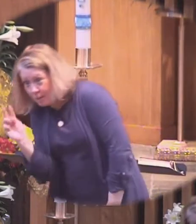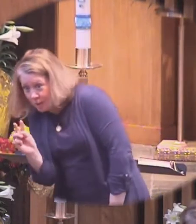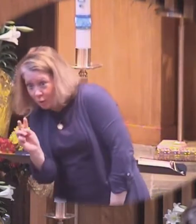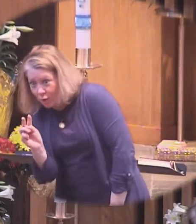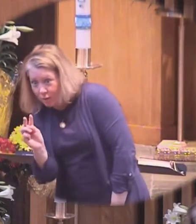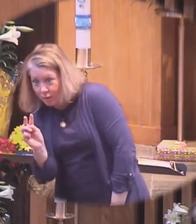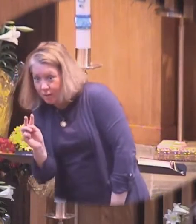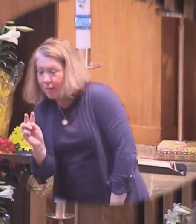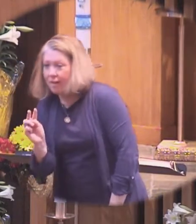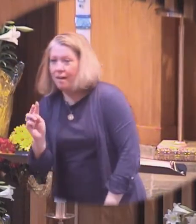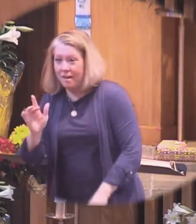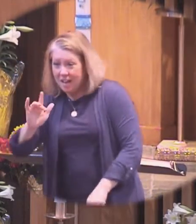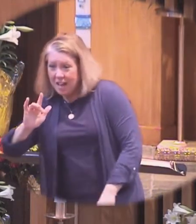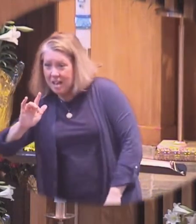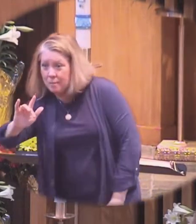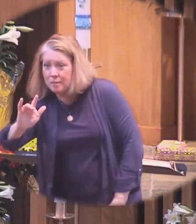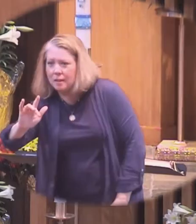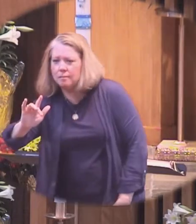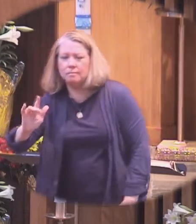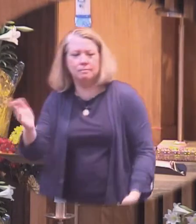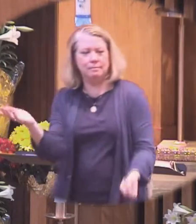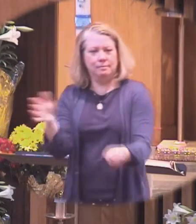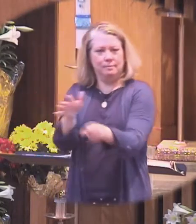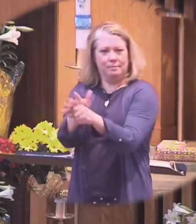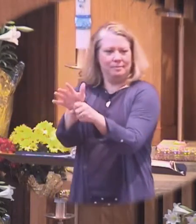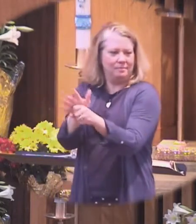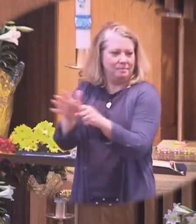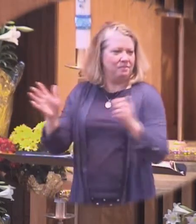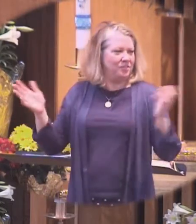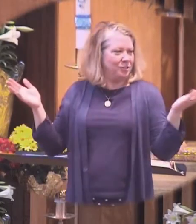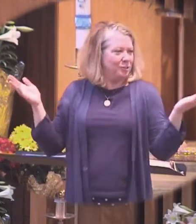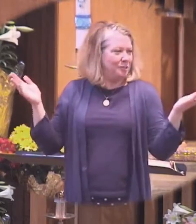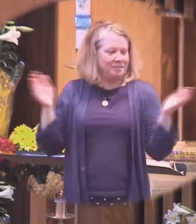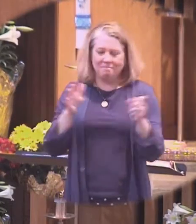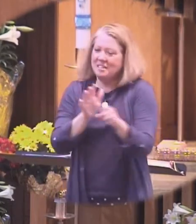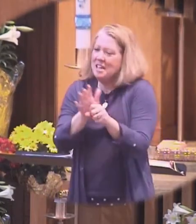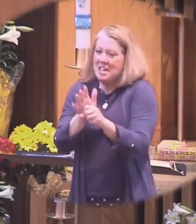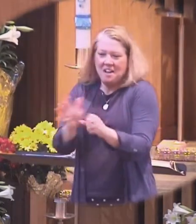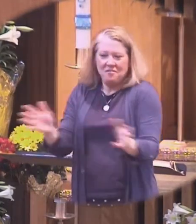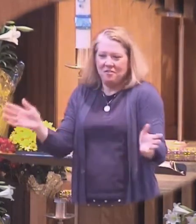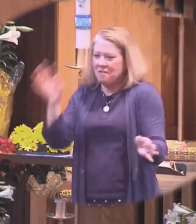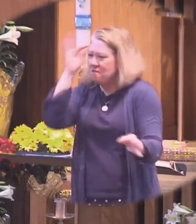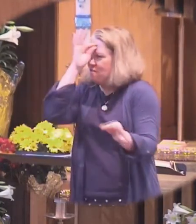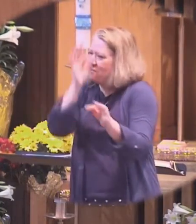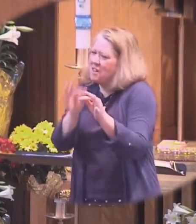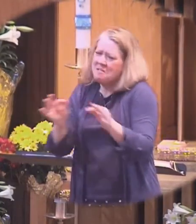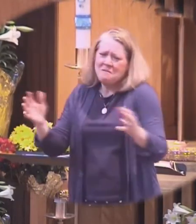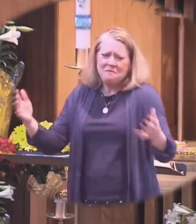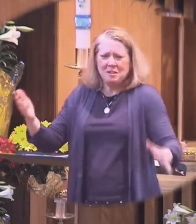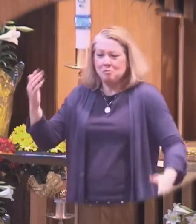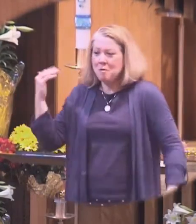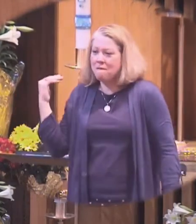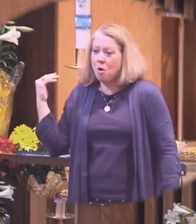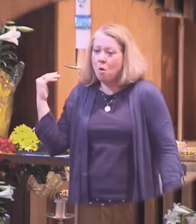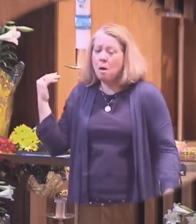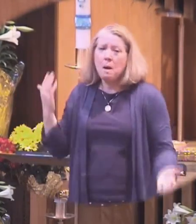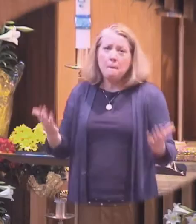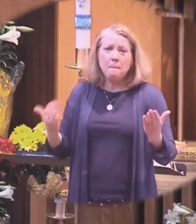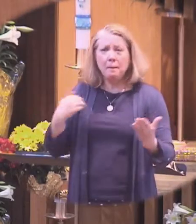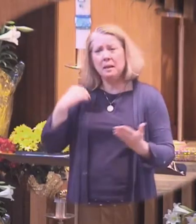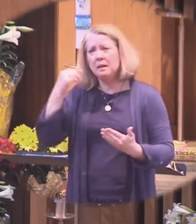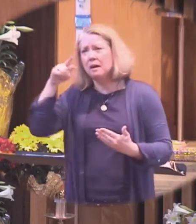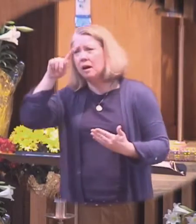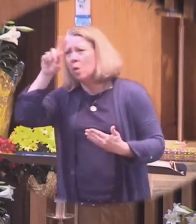and to see the empty tomb is all he needs because he has faith. Yes, maybe in that moment there were still questions, there might have